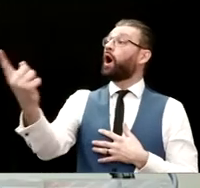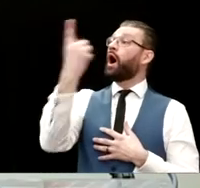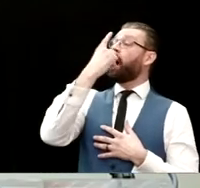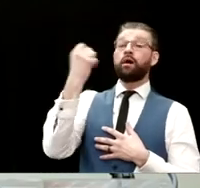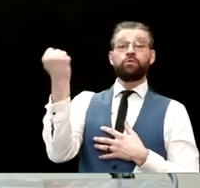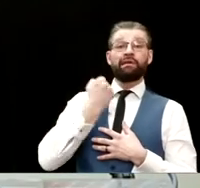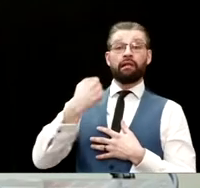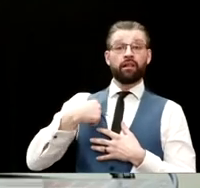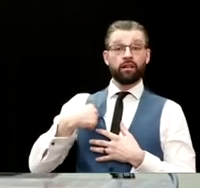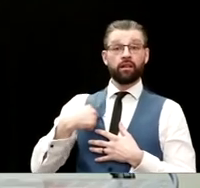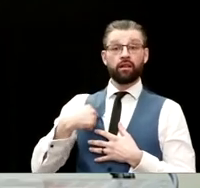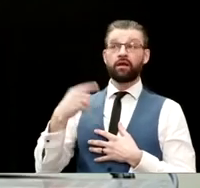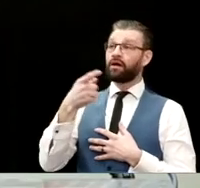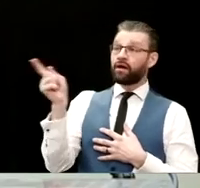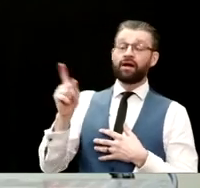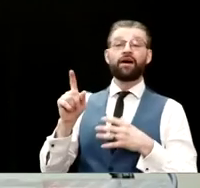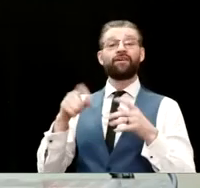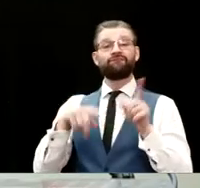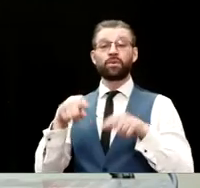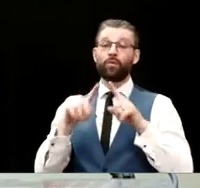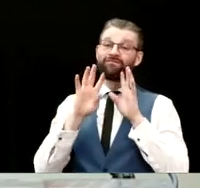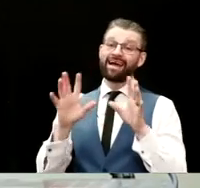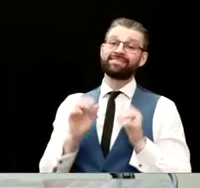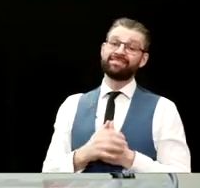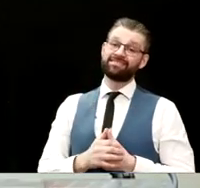kill me were football fans.